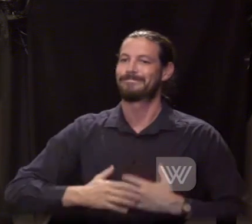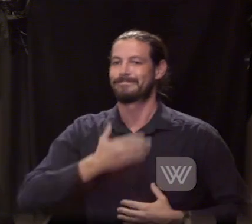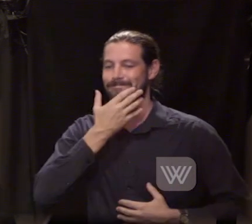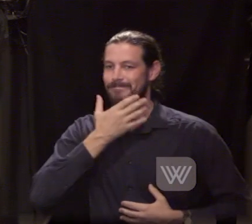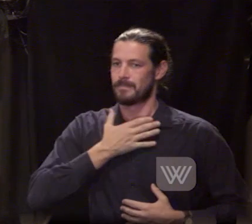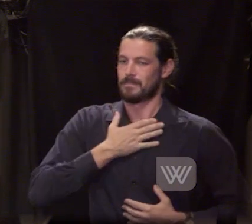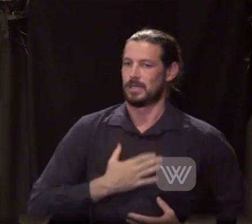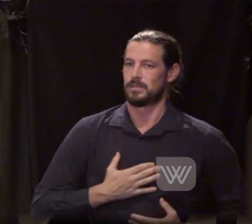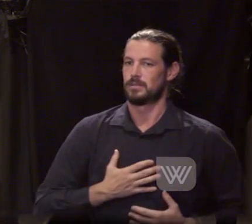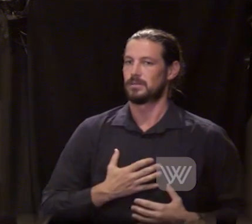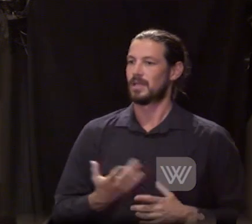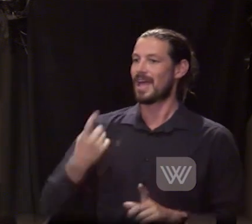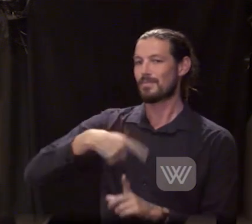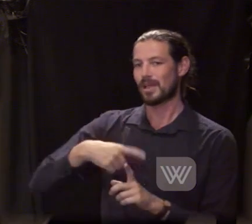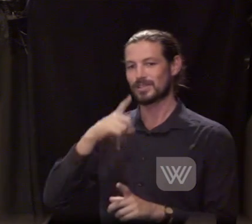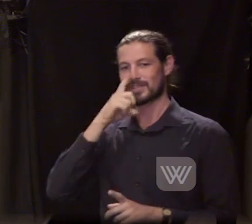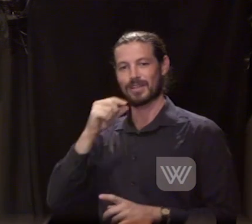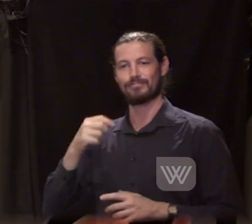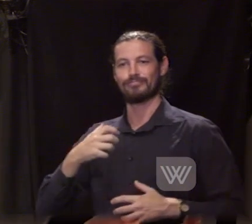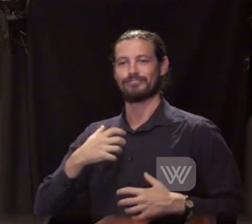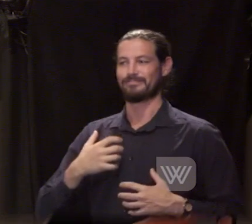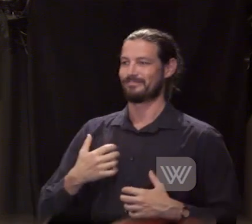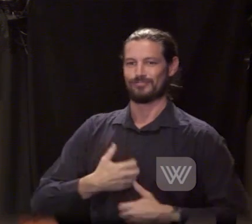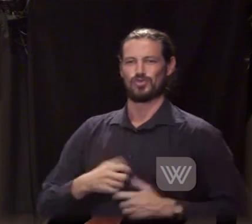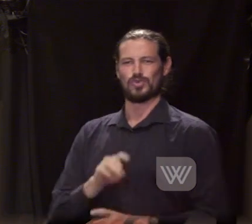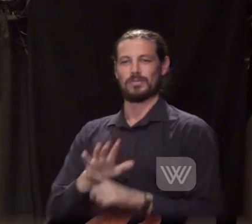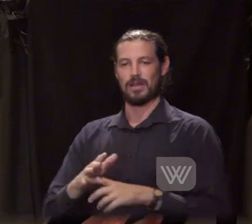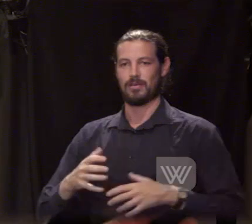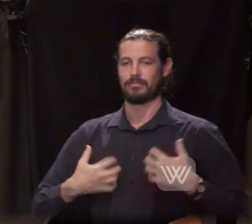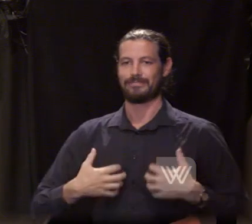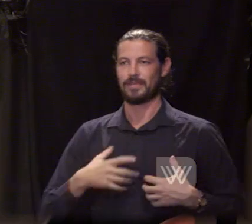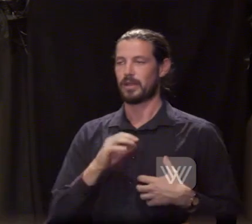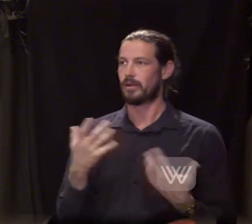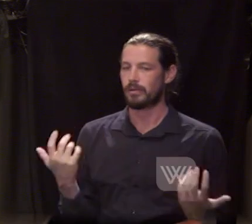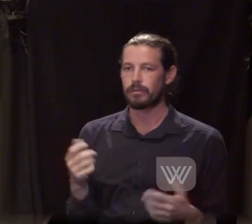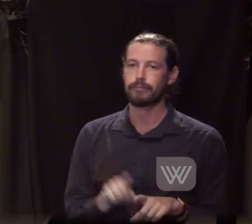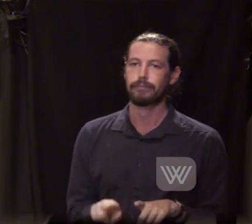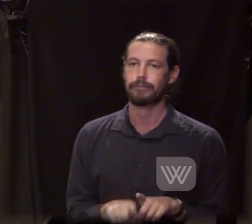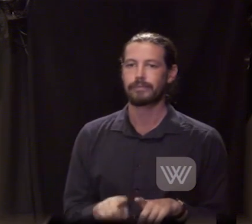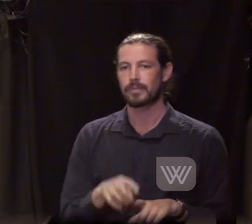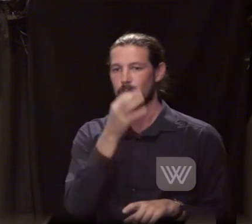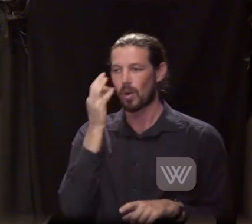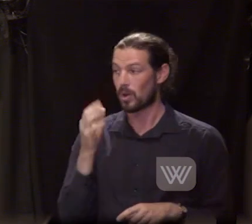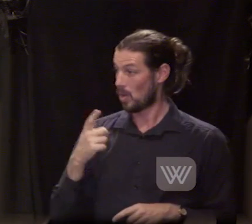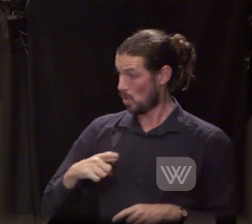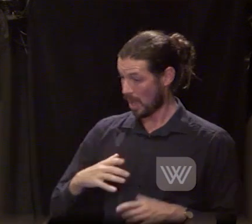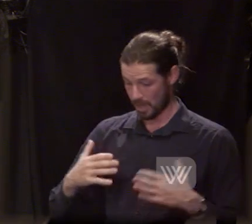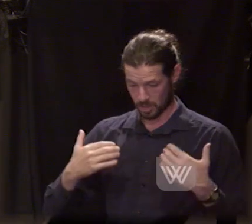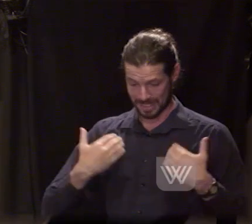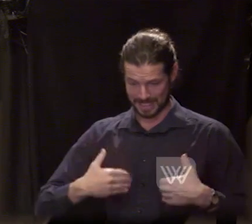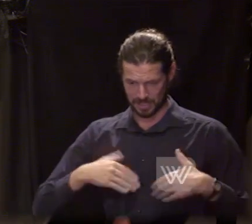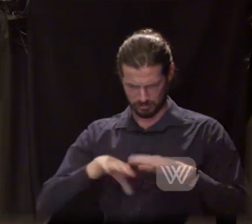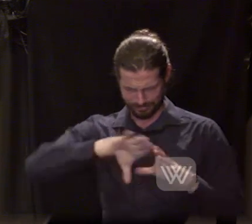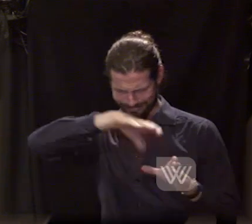and that are also easily entertained, because you're living in this space that doesn't ever change for a very long